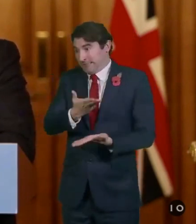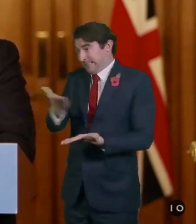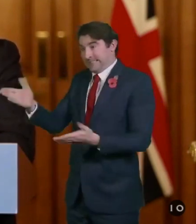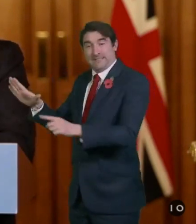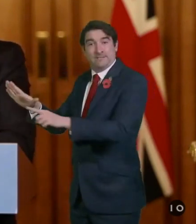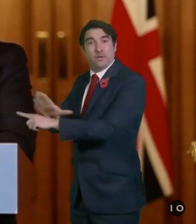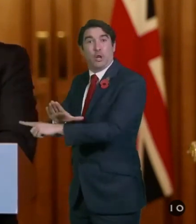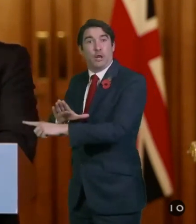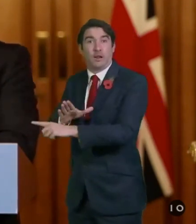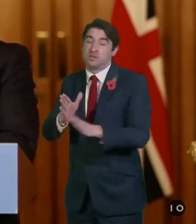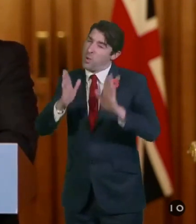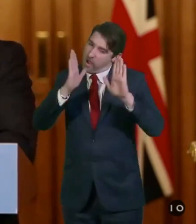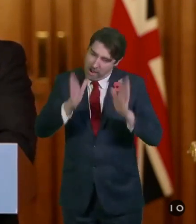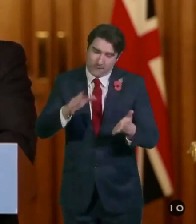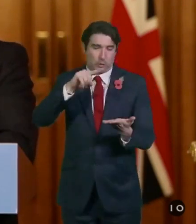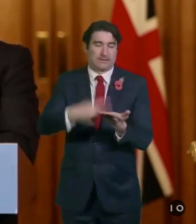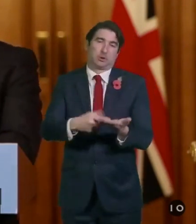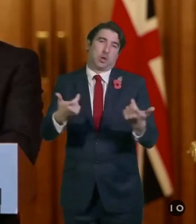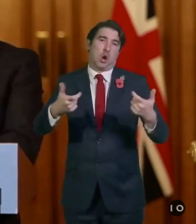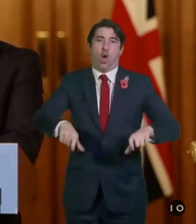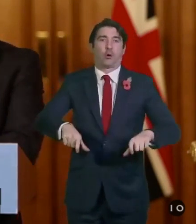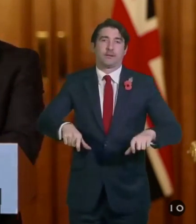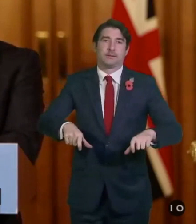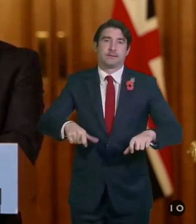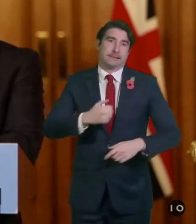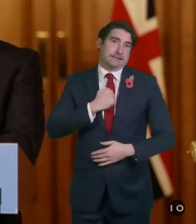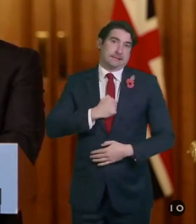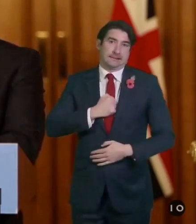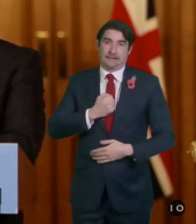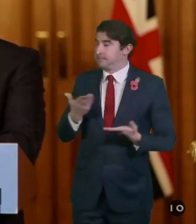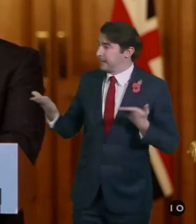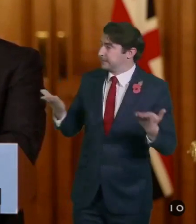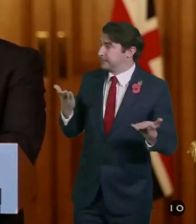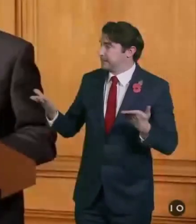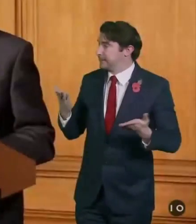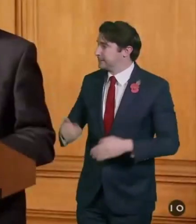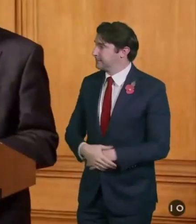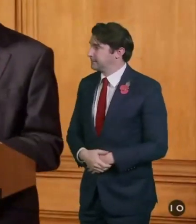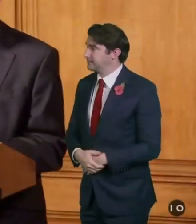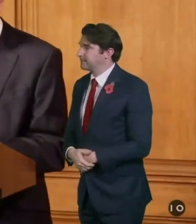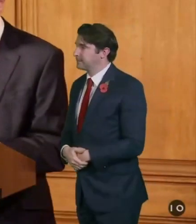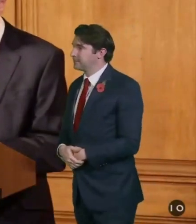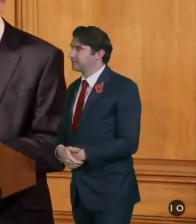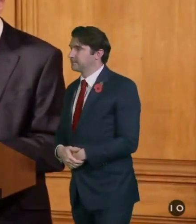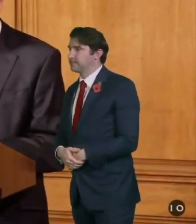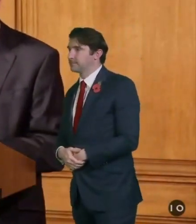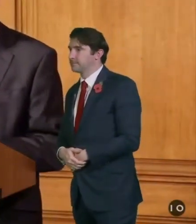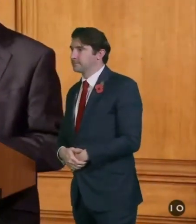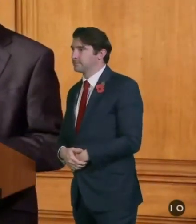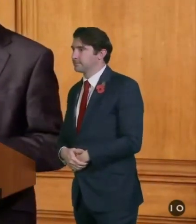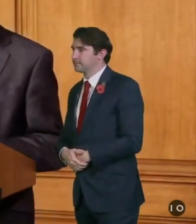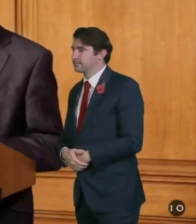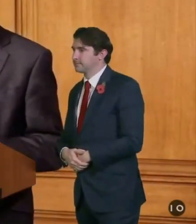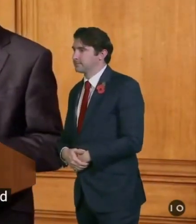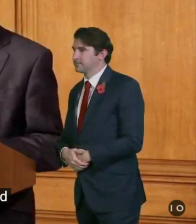But I know there are other questions. Sorry. Well, I mean, this is a horrible virus, and these are horrendous decisions to have to make. And one